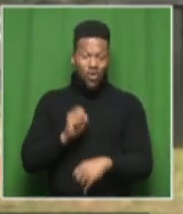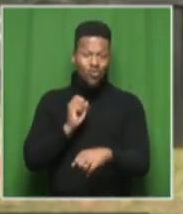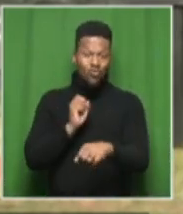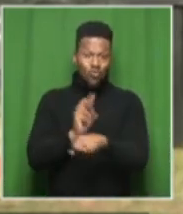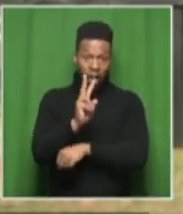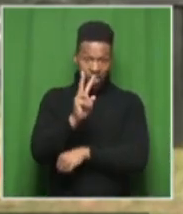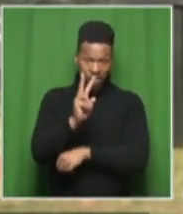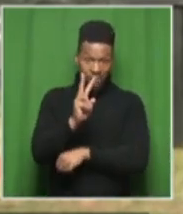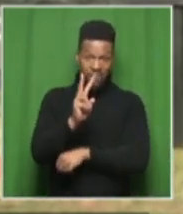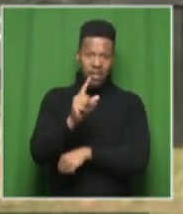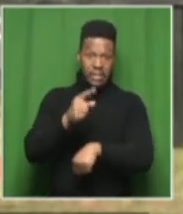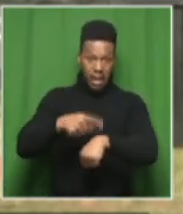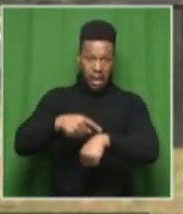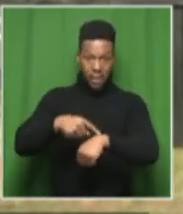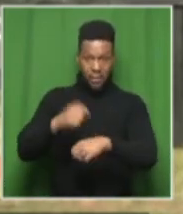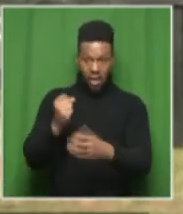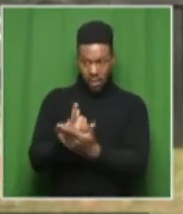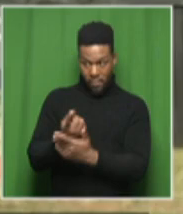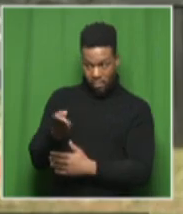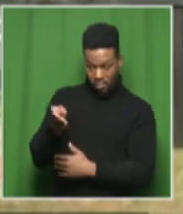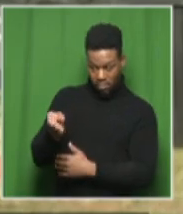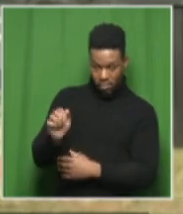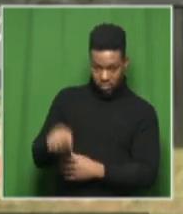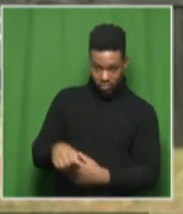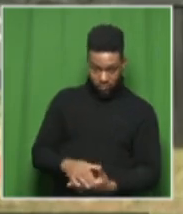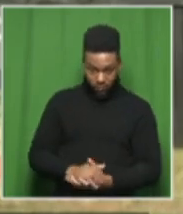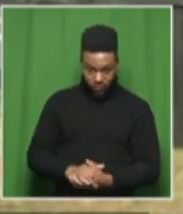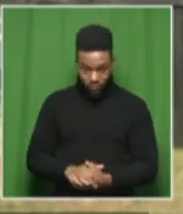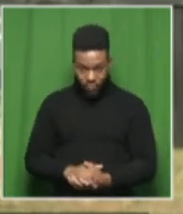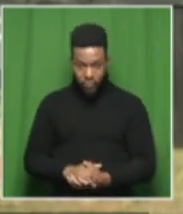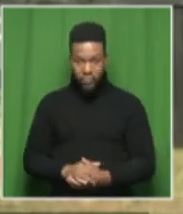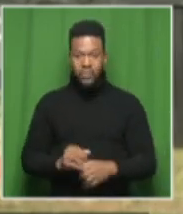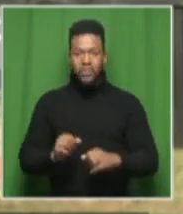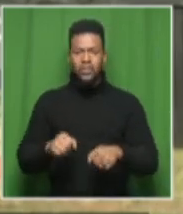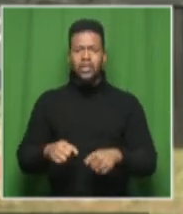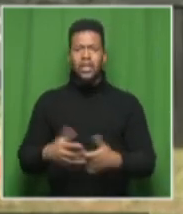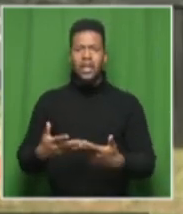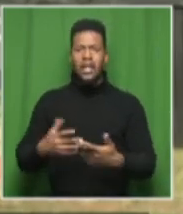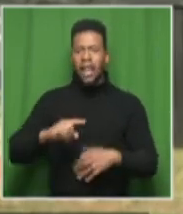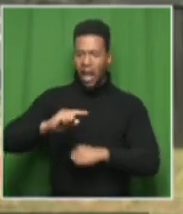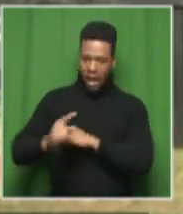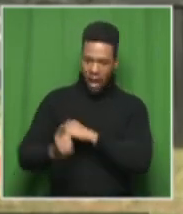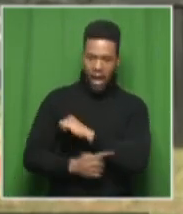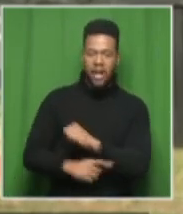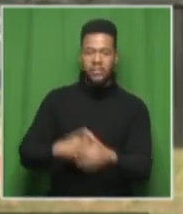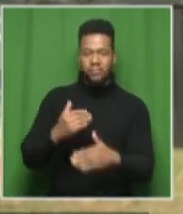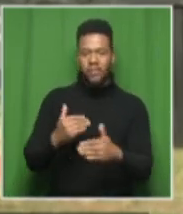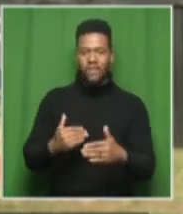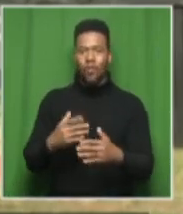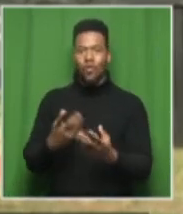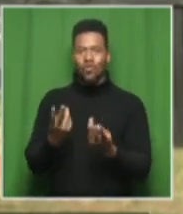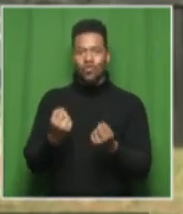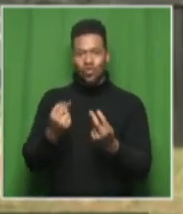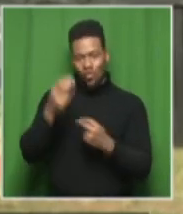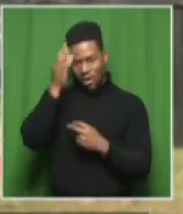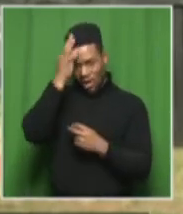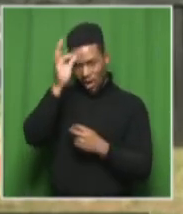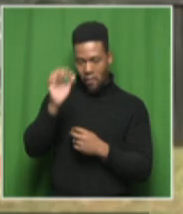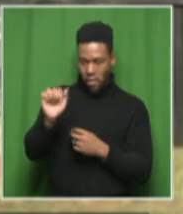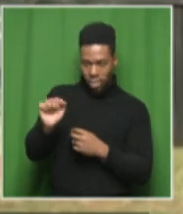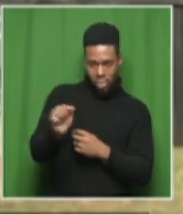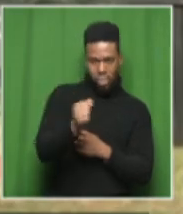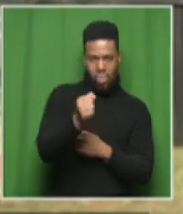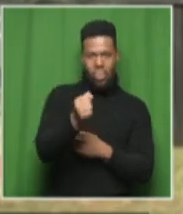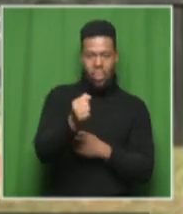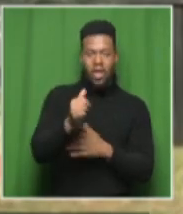presidential imbizo and the last one before the country ushers a new government after the May